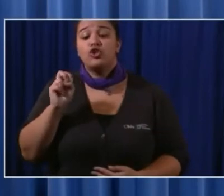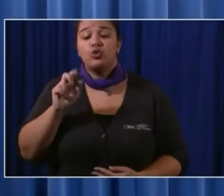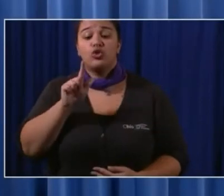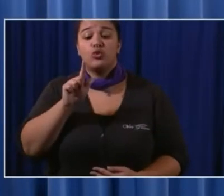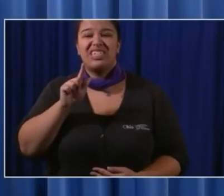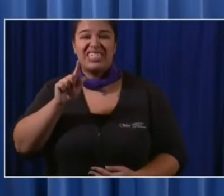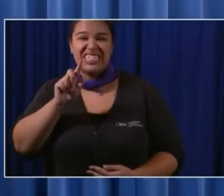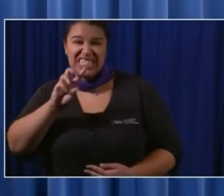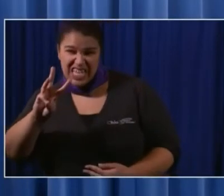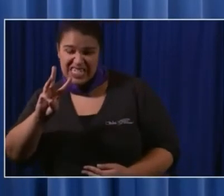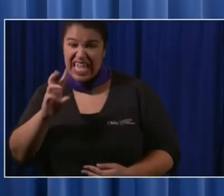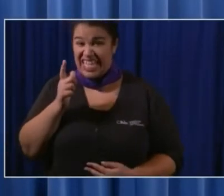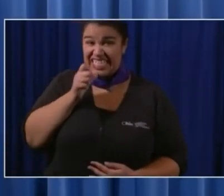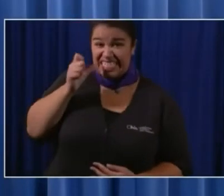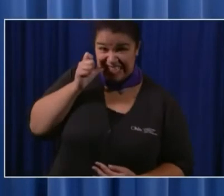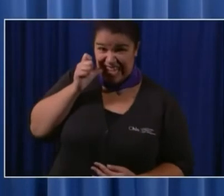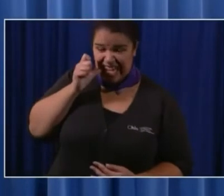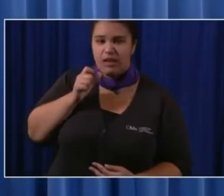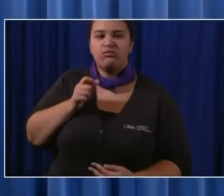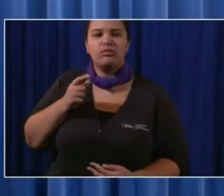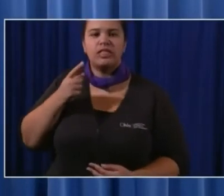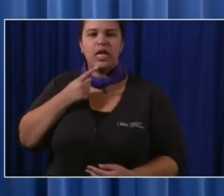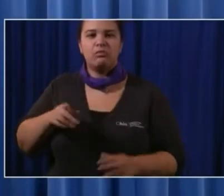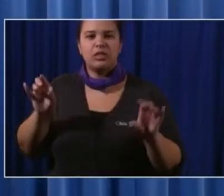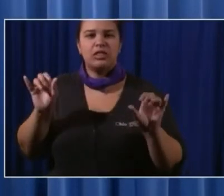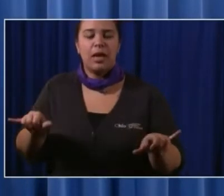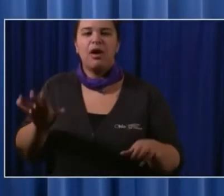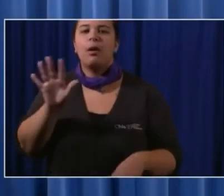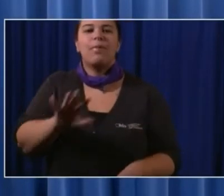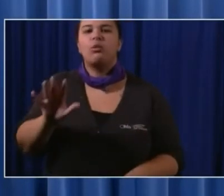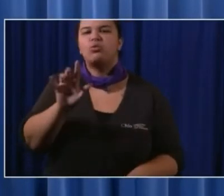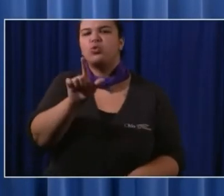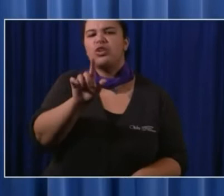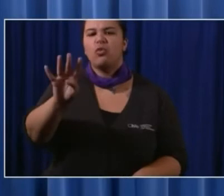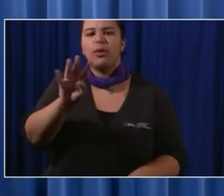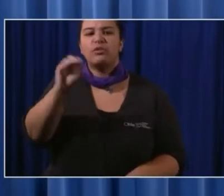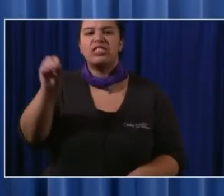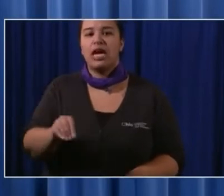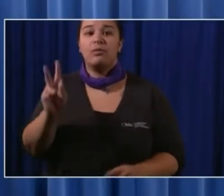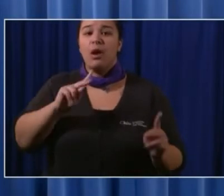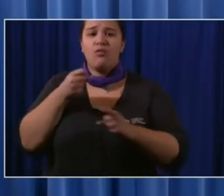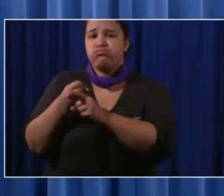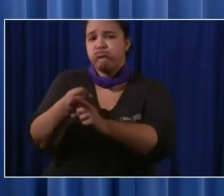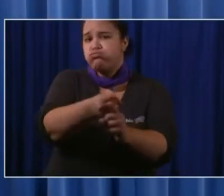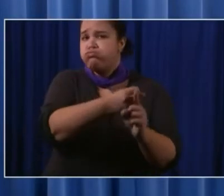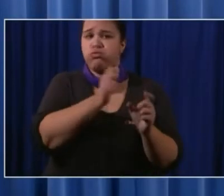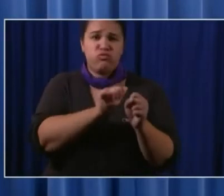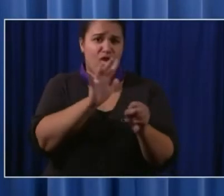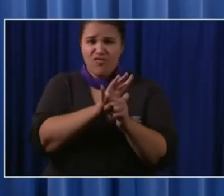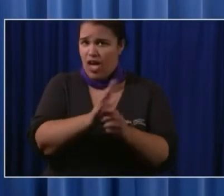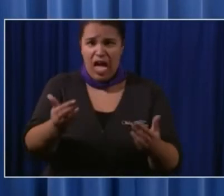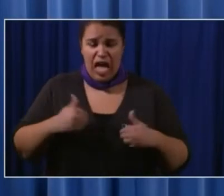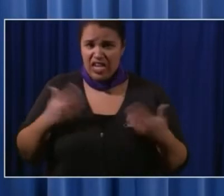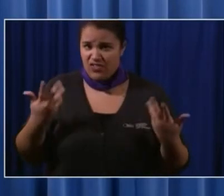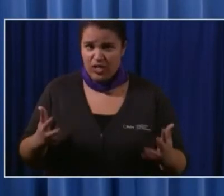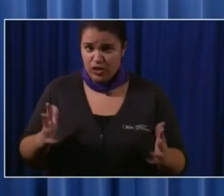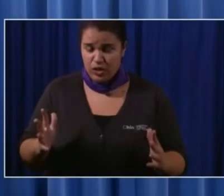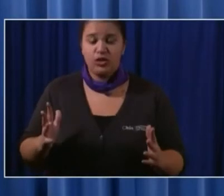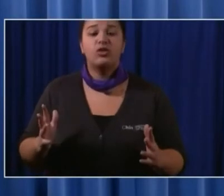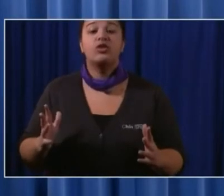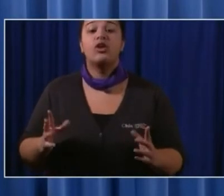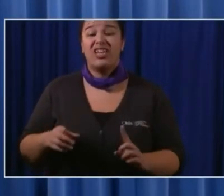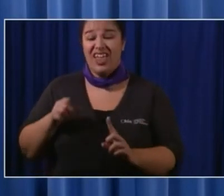yesterday that up to 24% have already been infected based on antibody studies in 10 states. All this validates statements